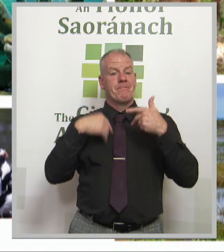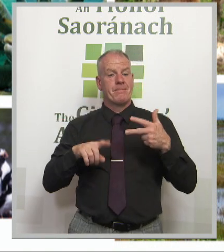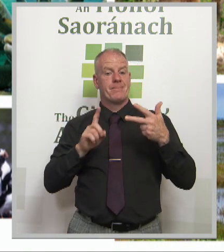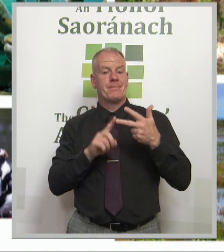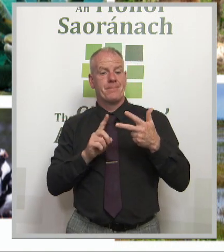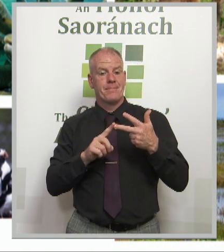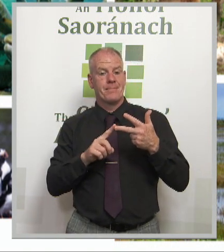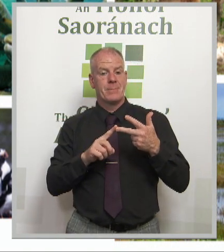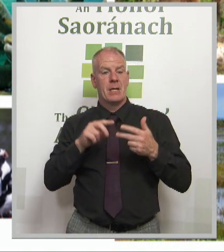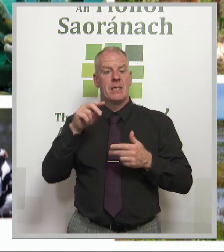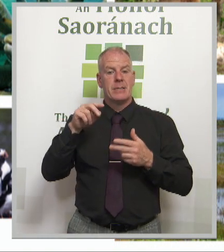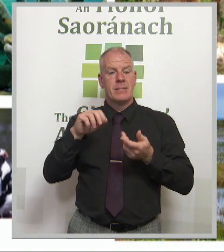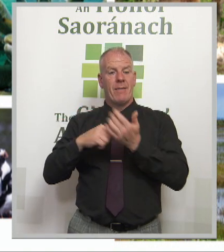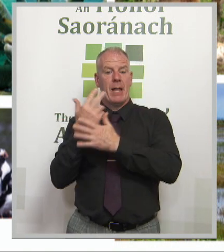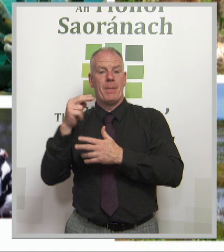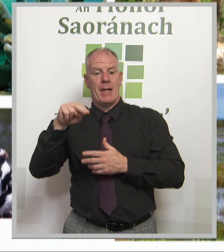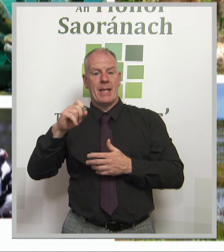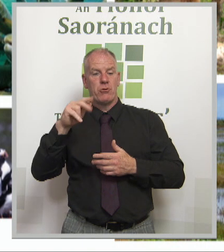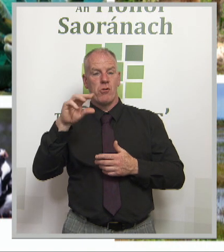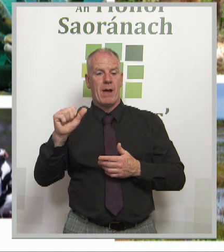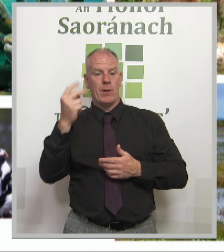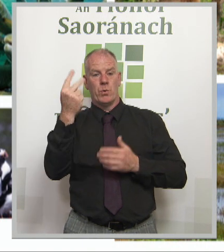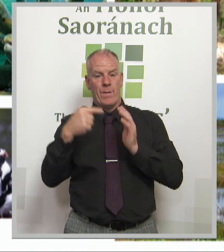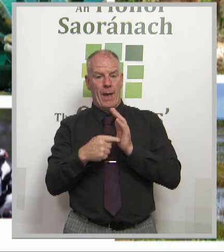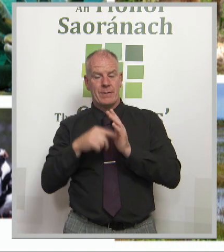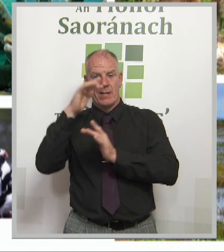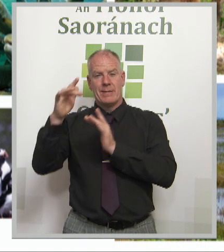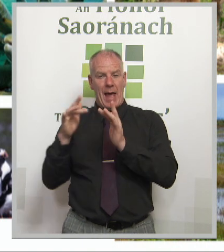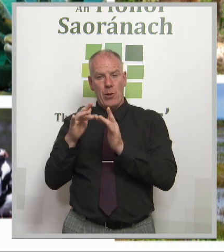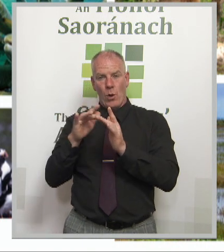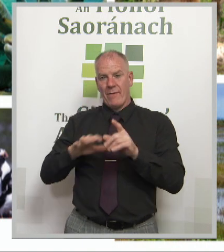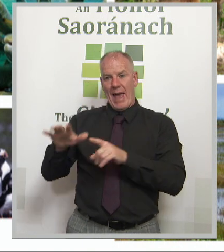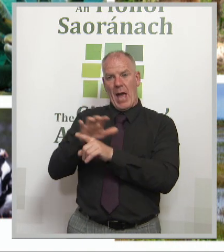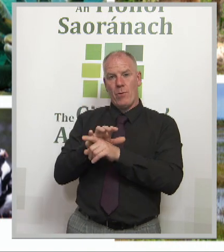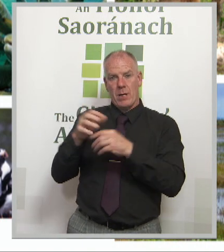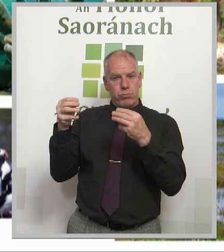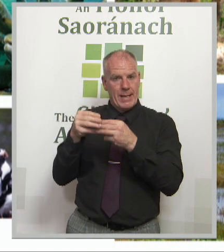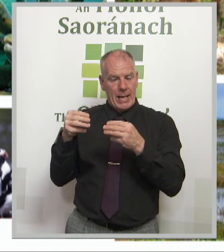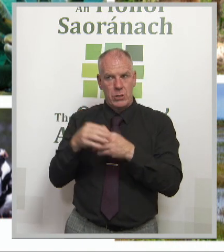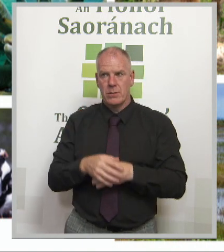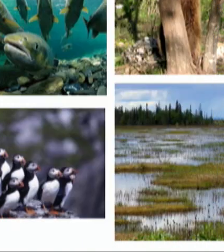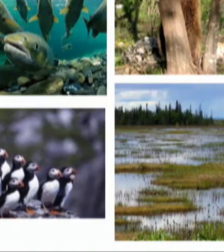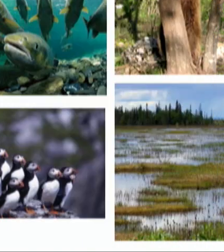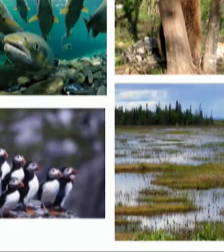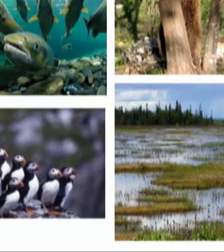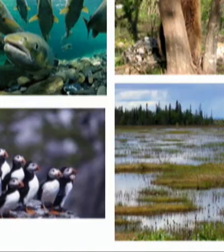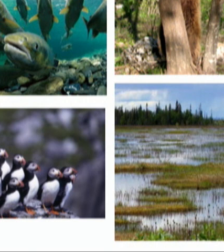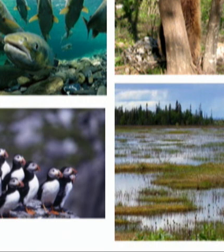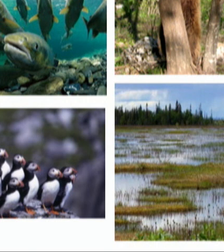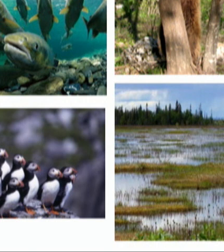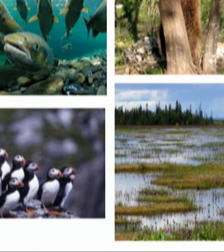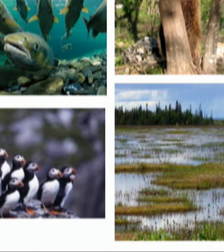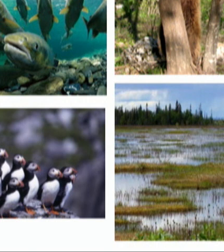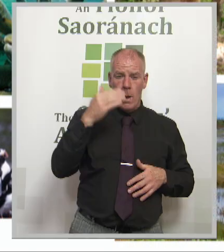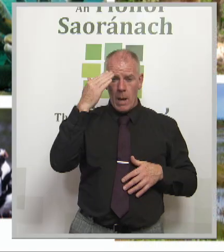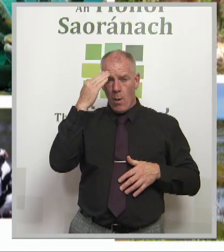we call the Natura 2000 network of protected areas. And I'm just curious to know, how many people in this room